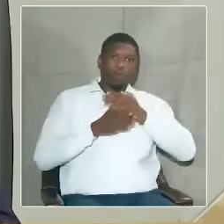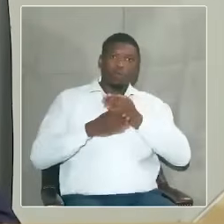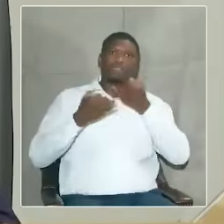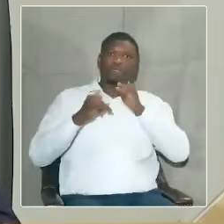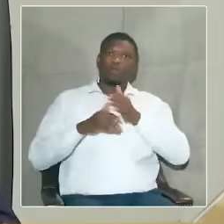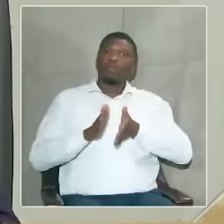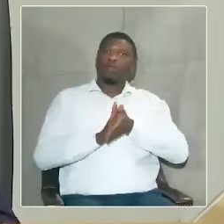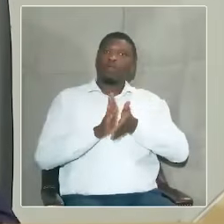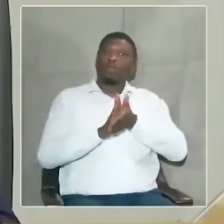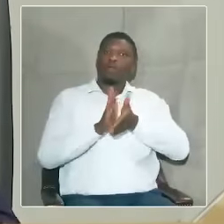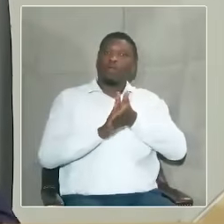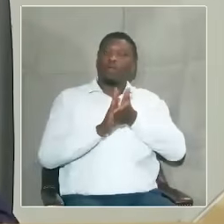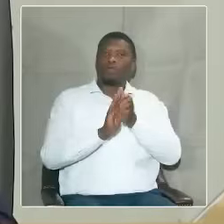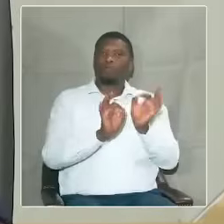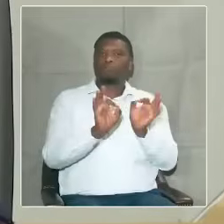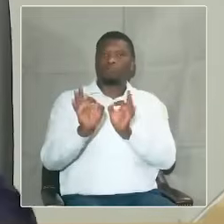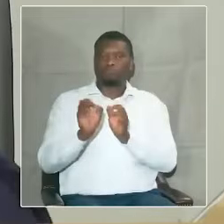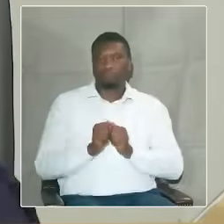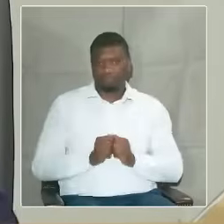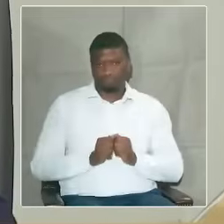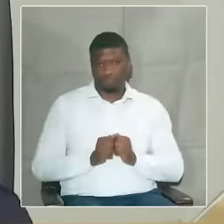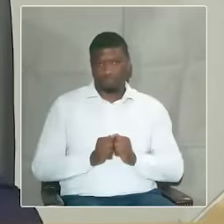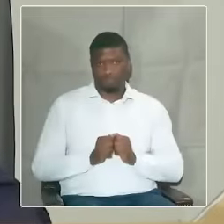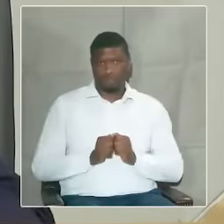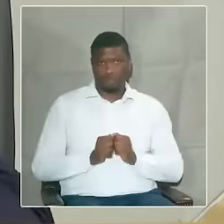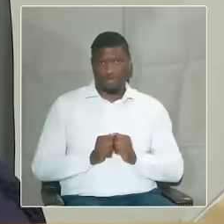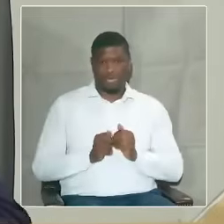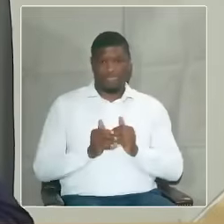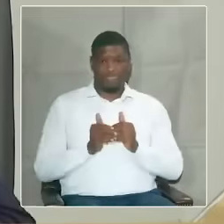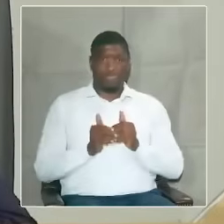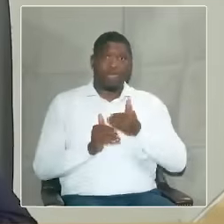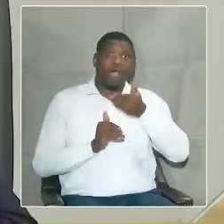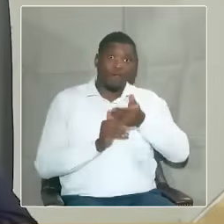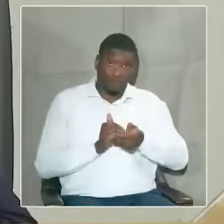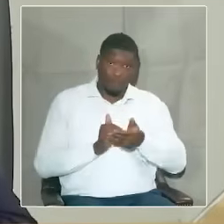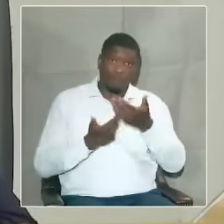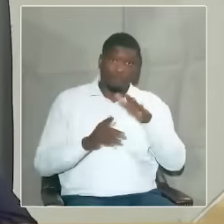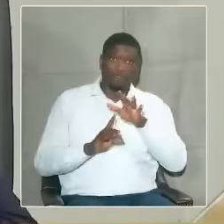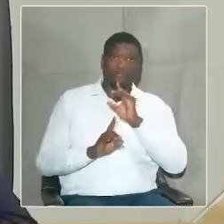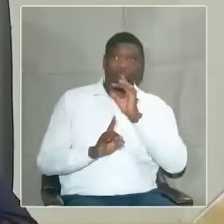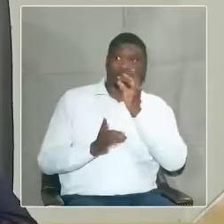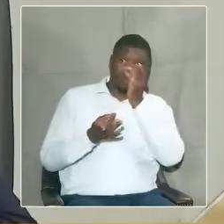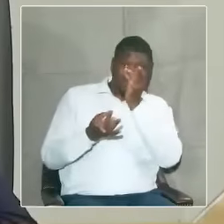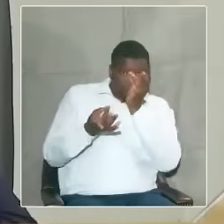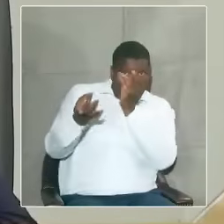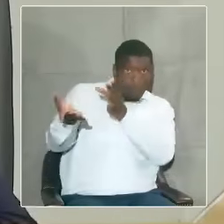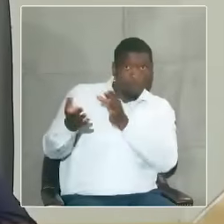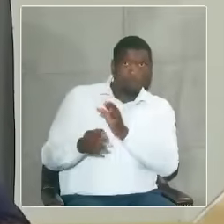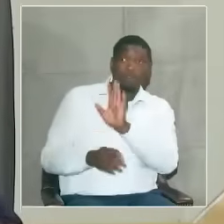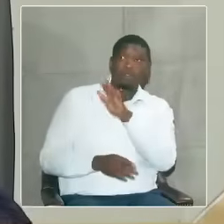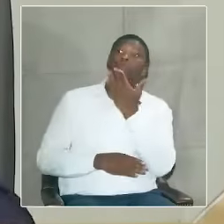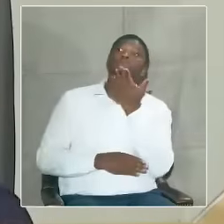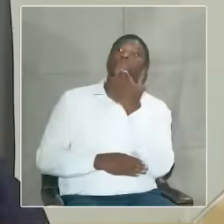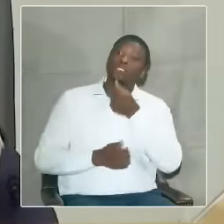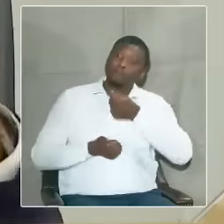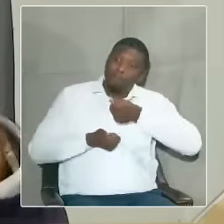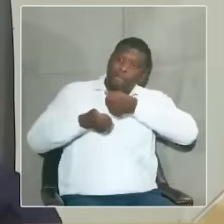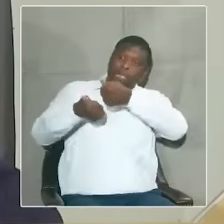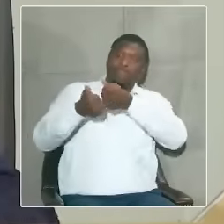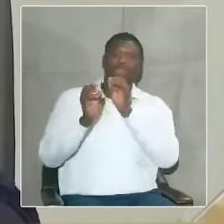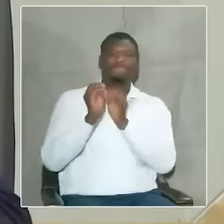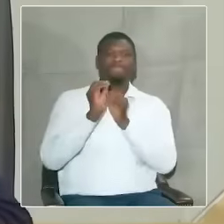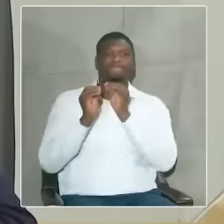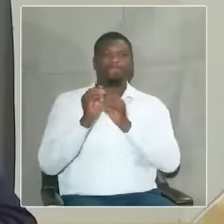And which I then instructed him to go and rework on this